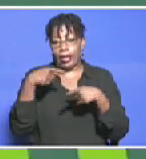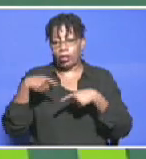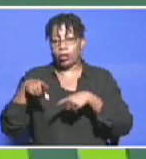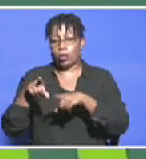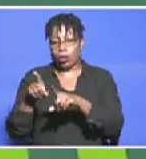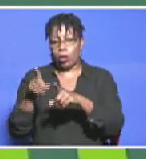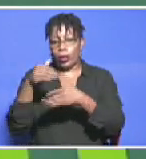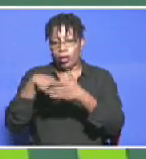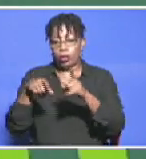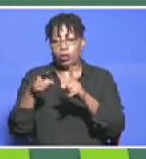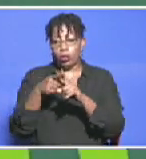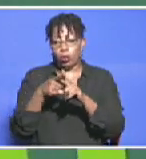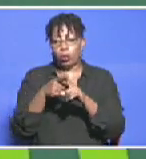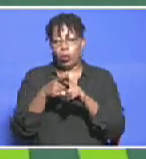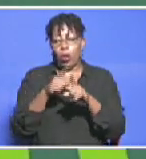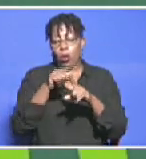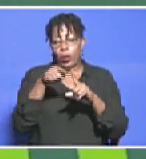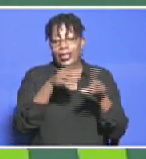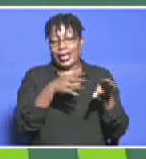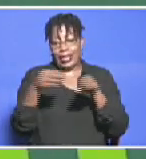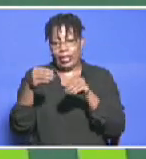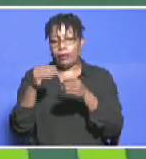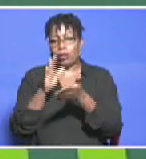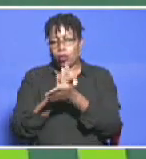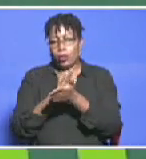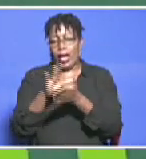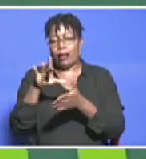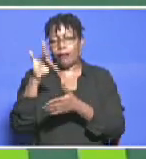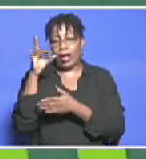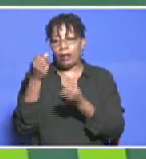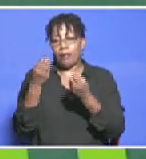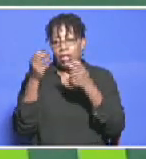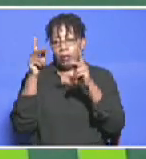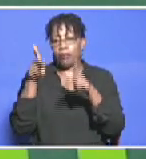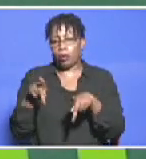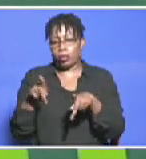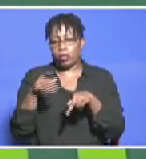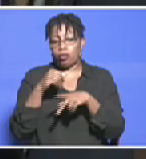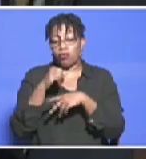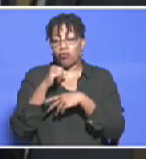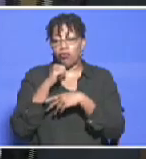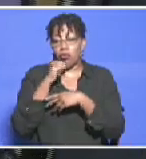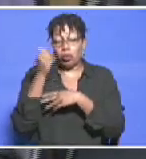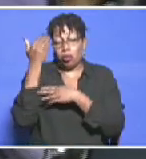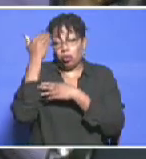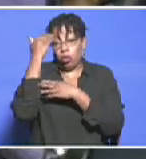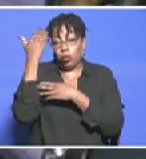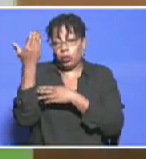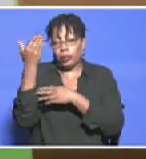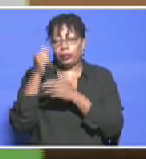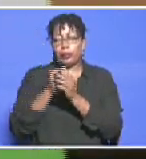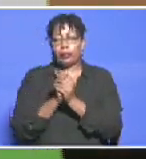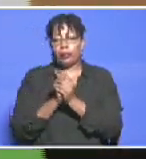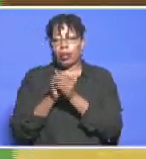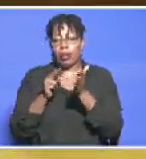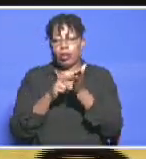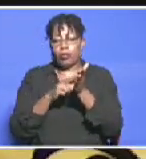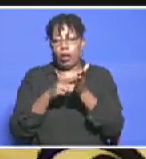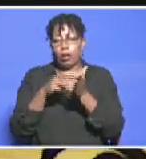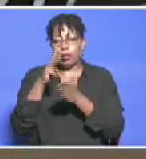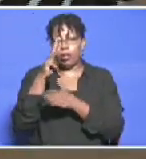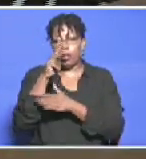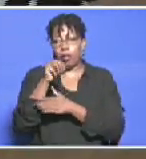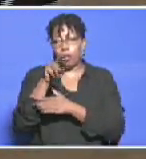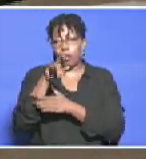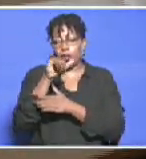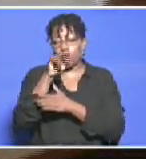they could go into and leave in school. Because I find a lot of persons just don't know. Representatives from the Bahamas Marine Science